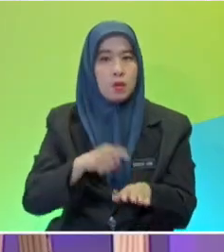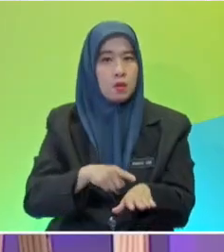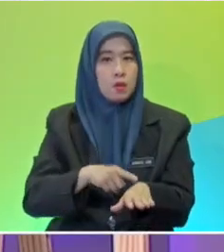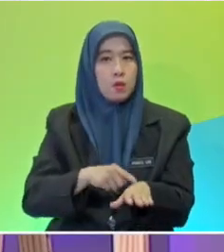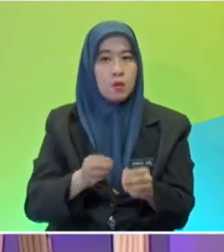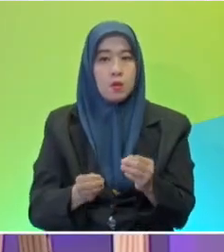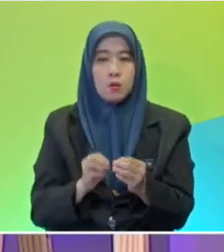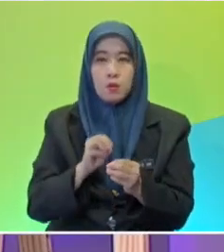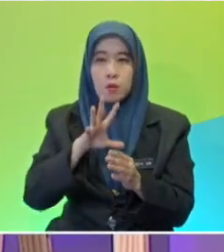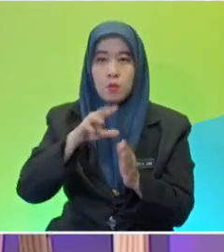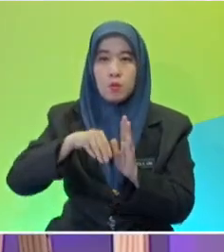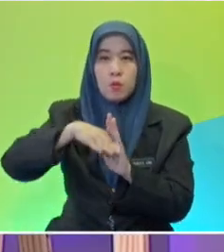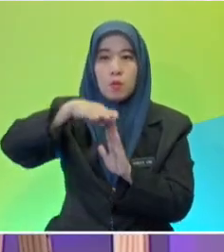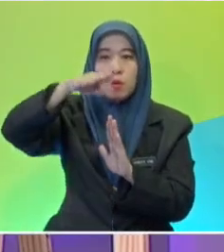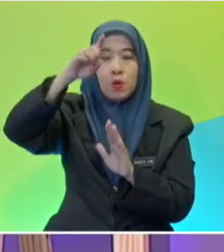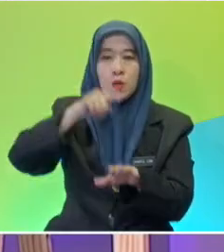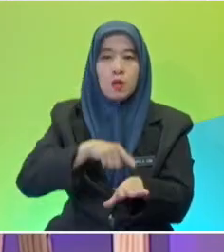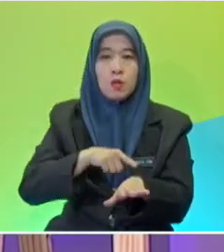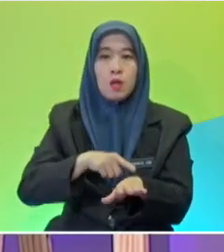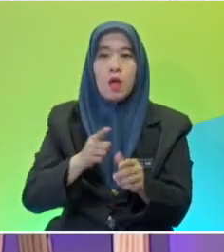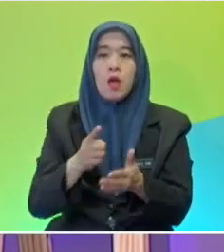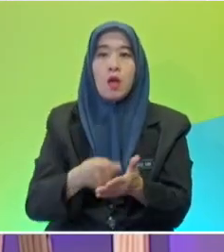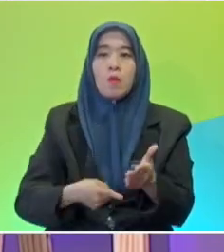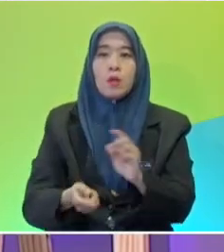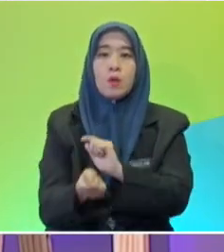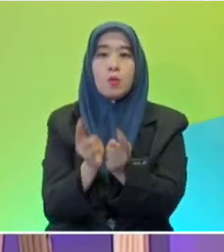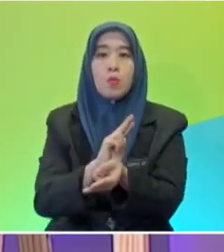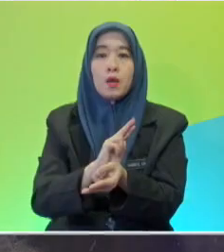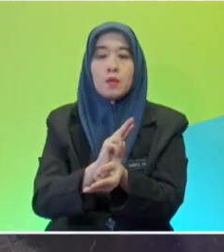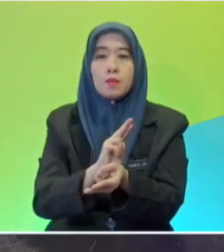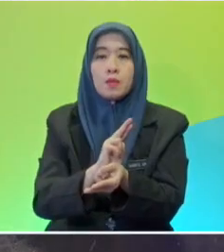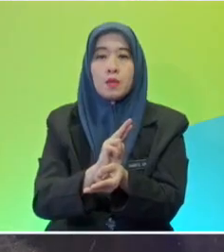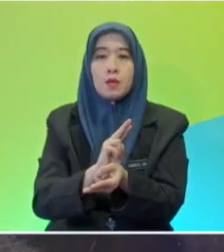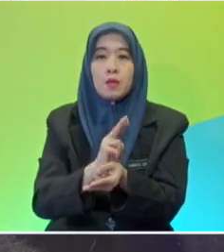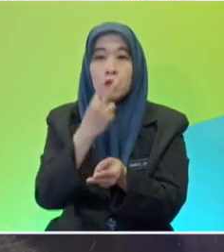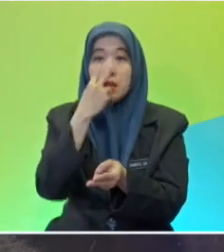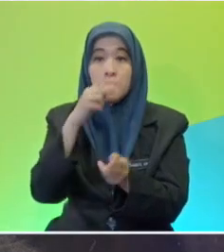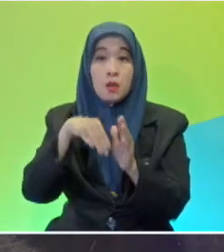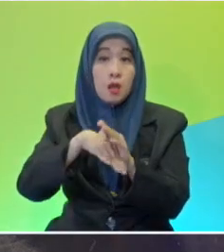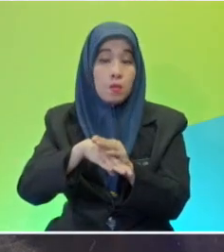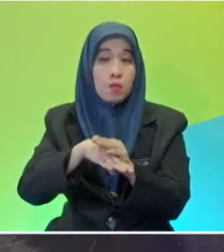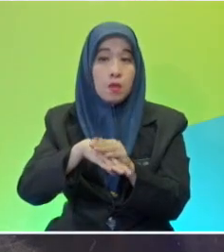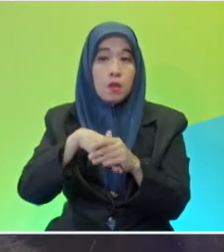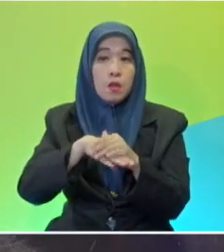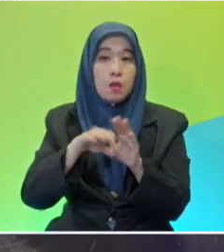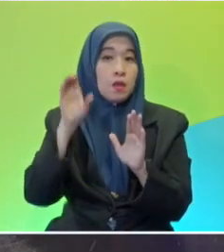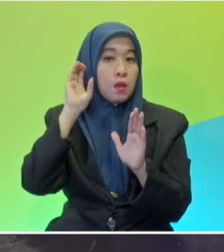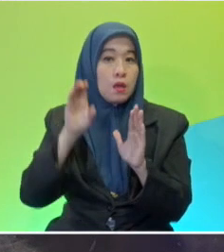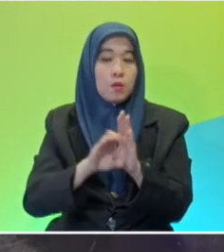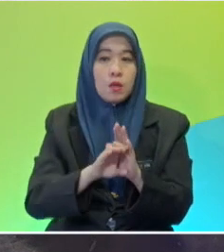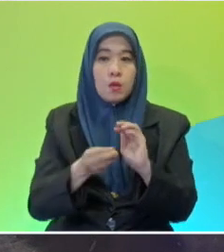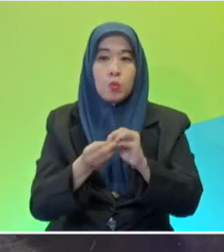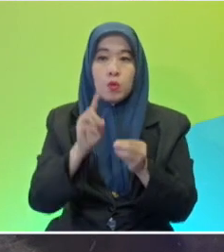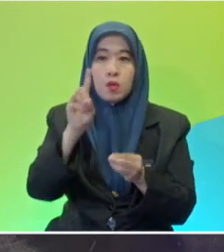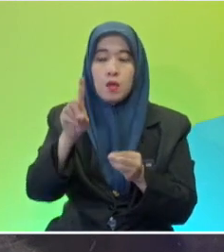are the changes you can see there? From this picture, I noticed that number 1, it's bigger in size,